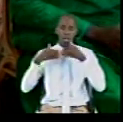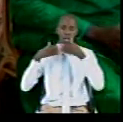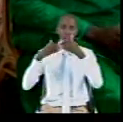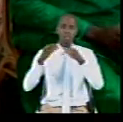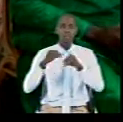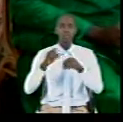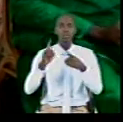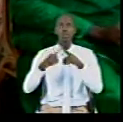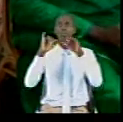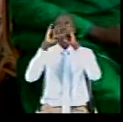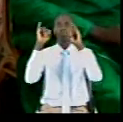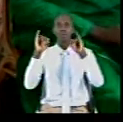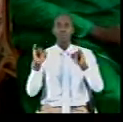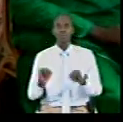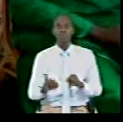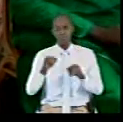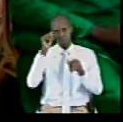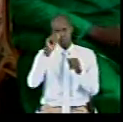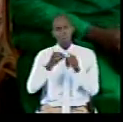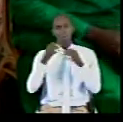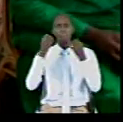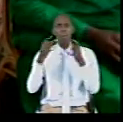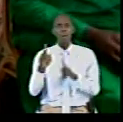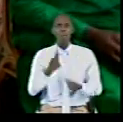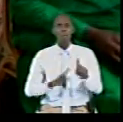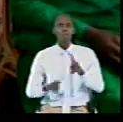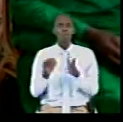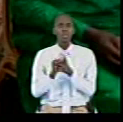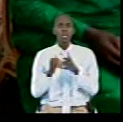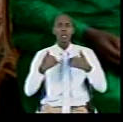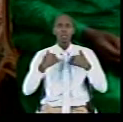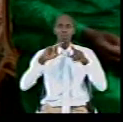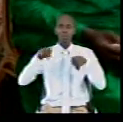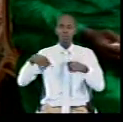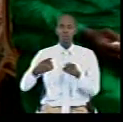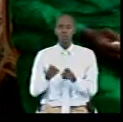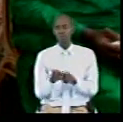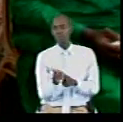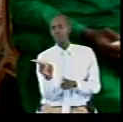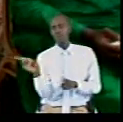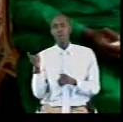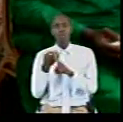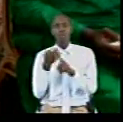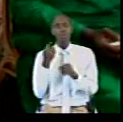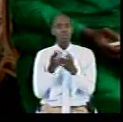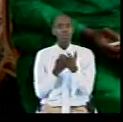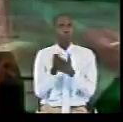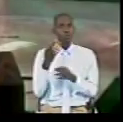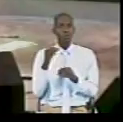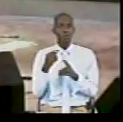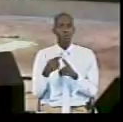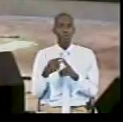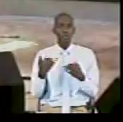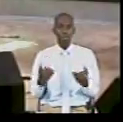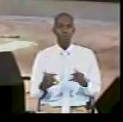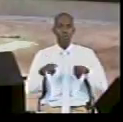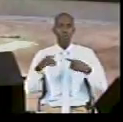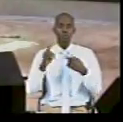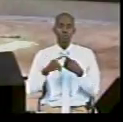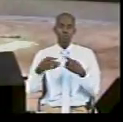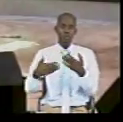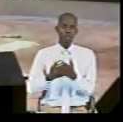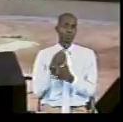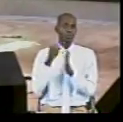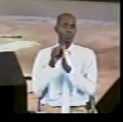You remember many people that have gone away from the truth of the word, and now we come to the New Testament. And